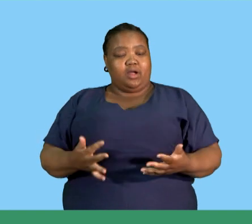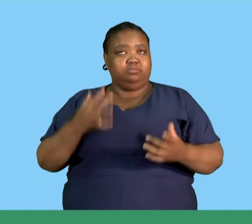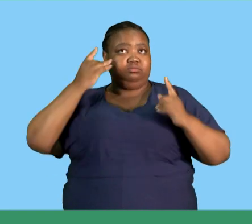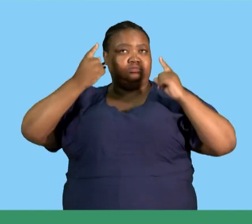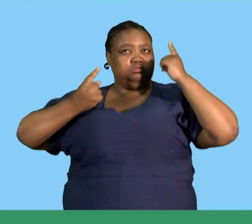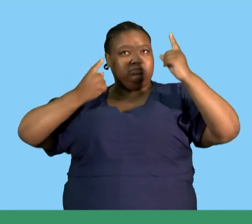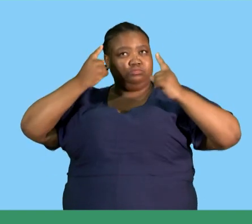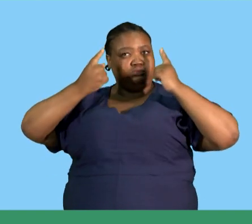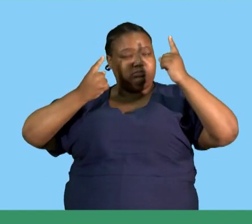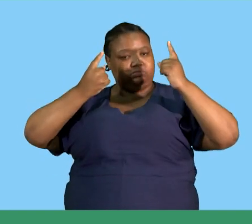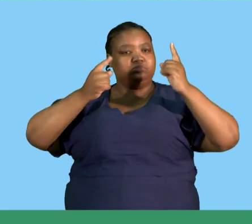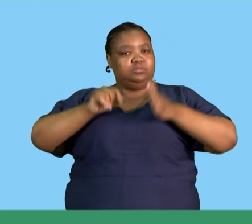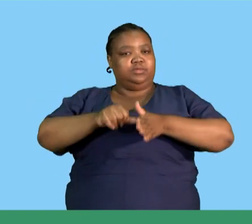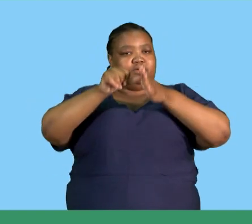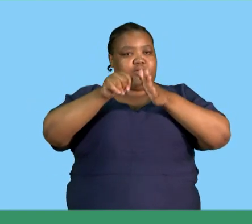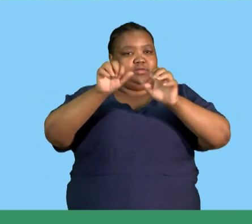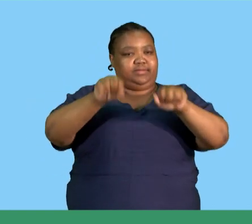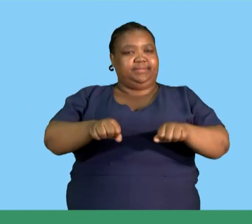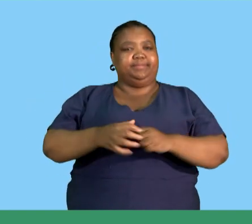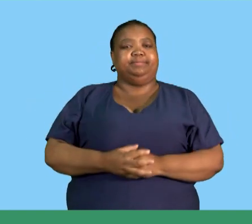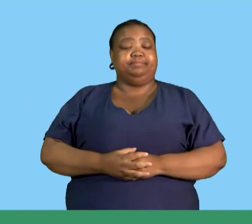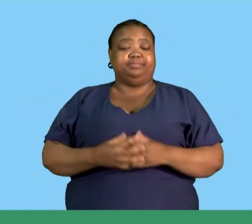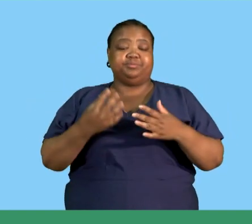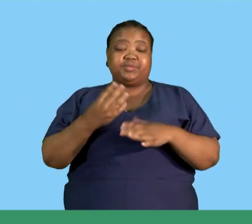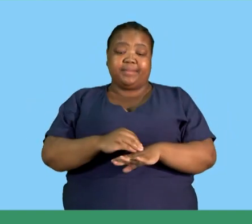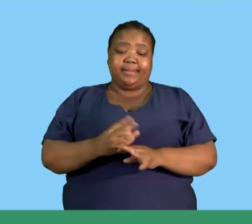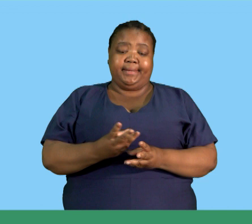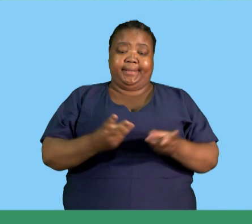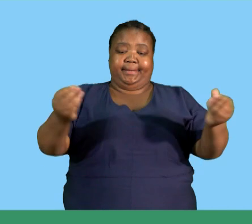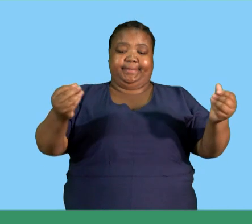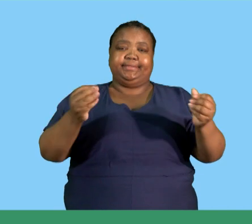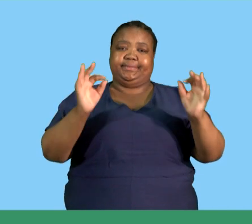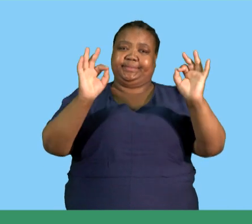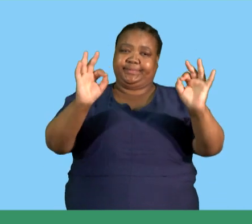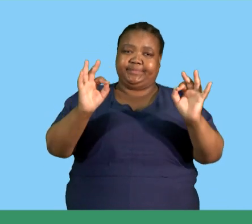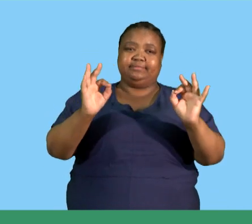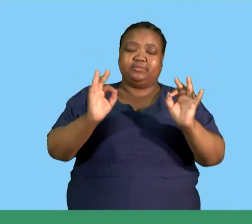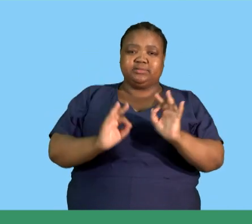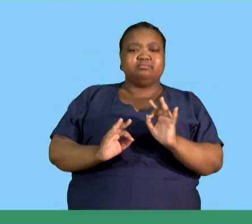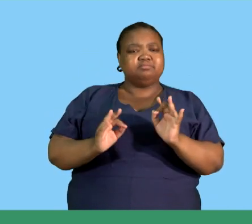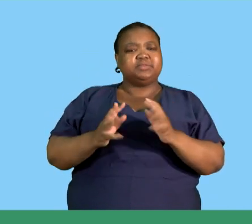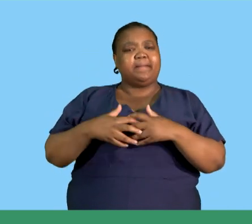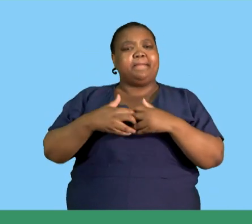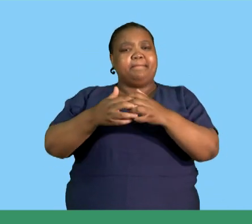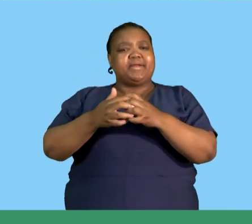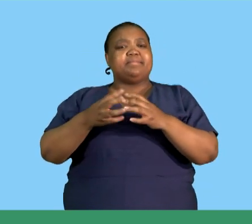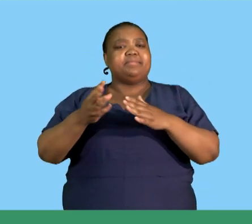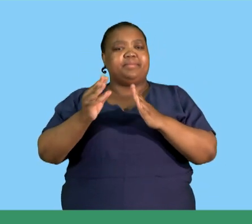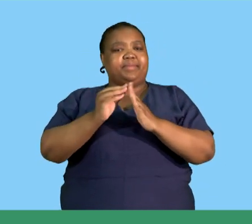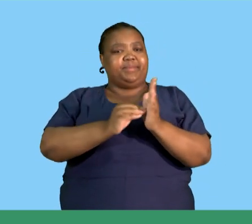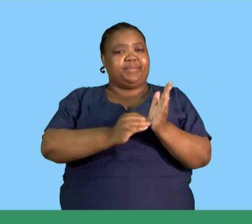By brainstorming. So better solutions are developed, just like I just mentioned, through collective